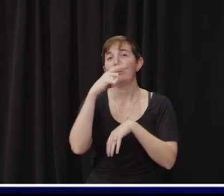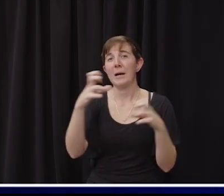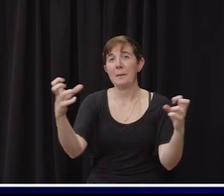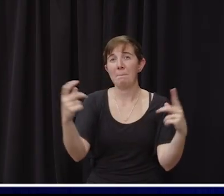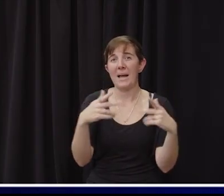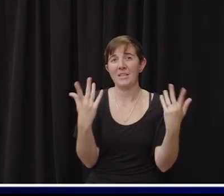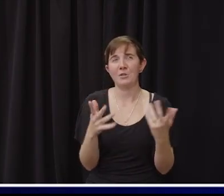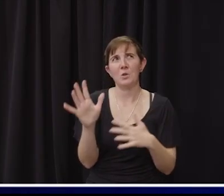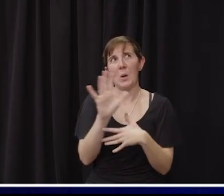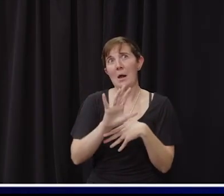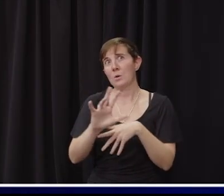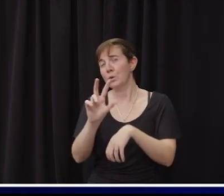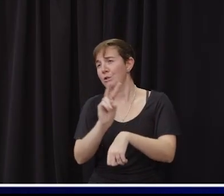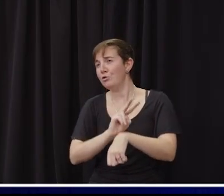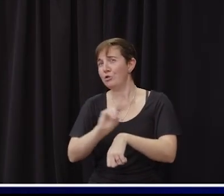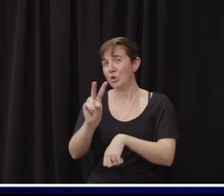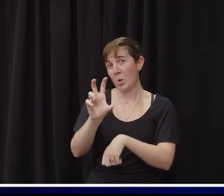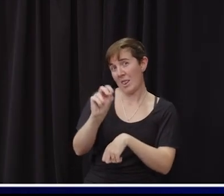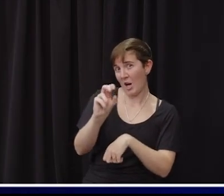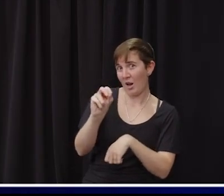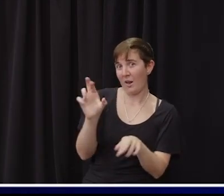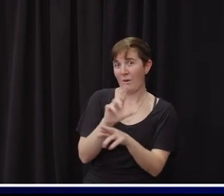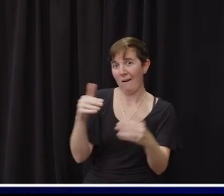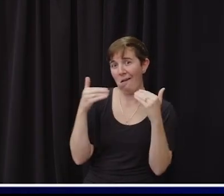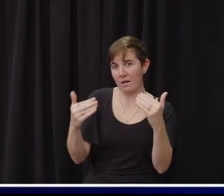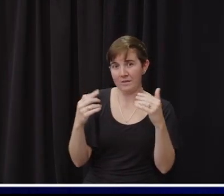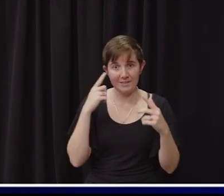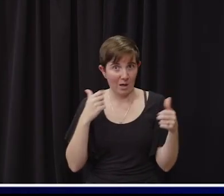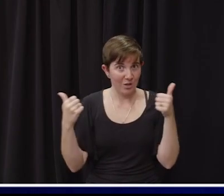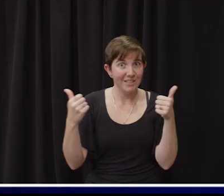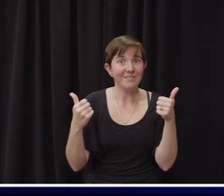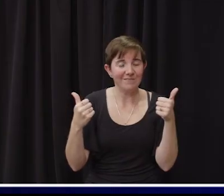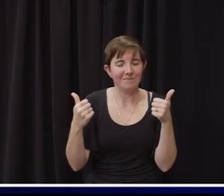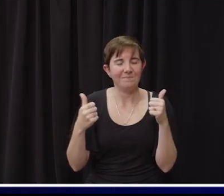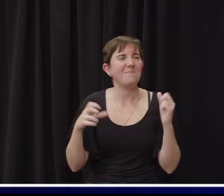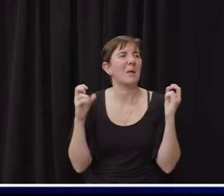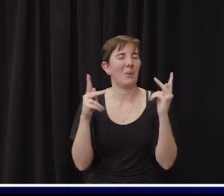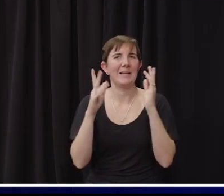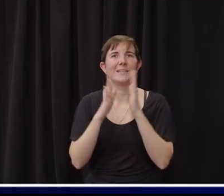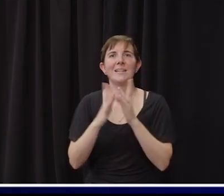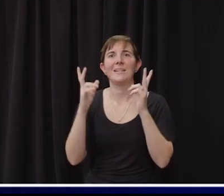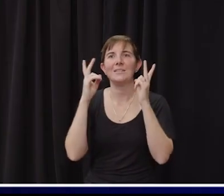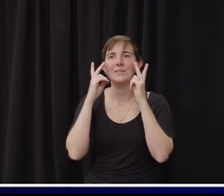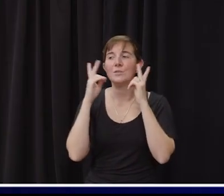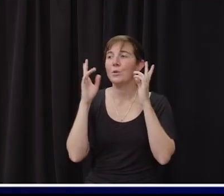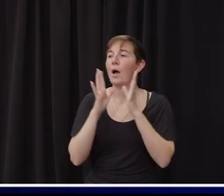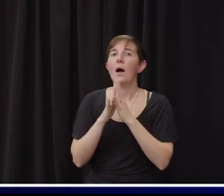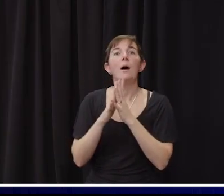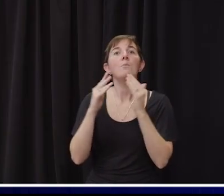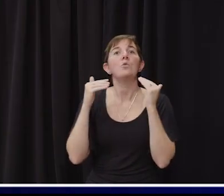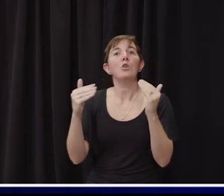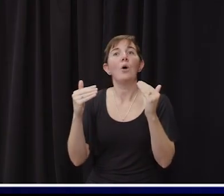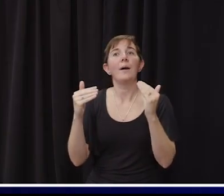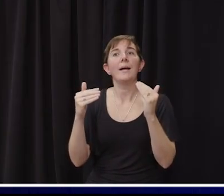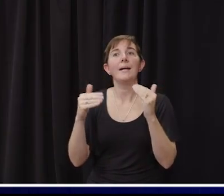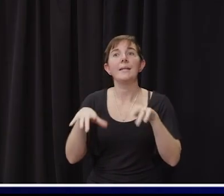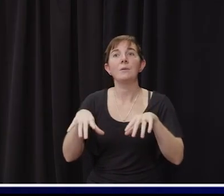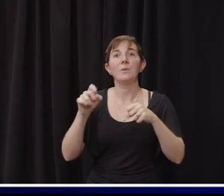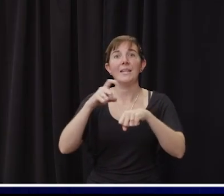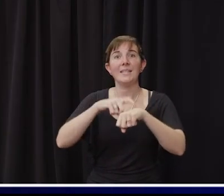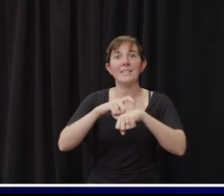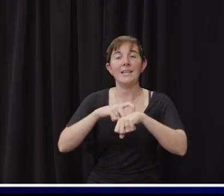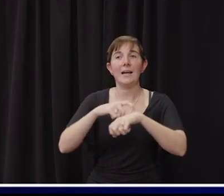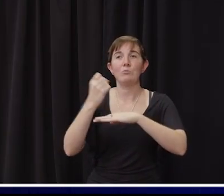back here around 2:30, ready to go. Does that sound good? All right, great. We're going to go ahead and we'll take this time